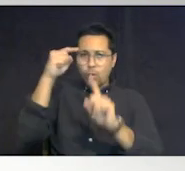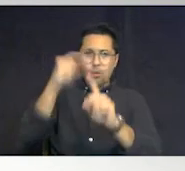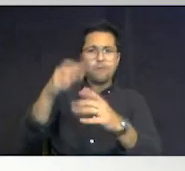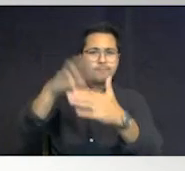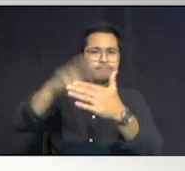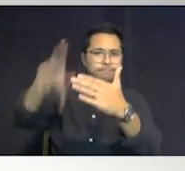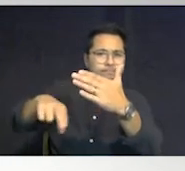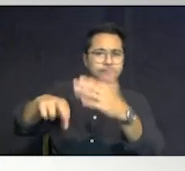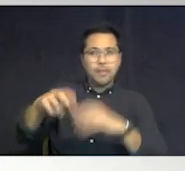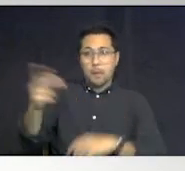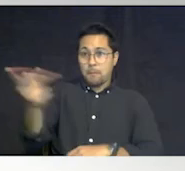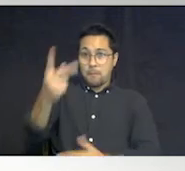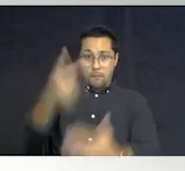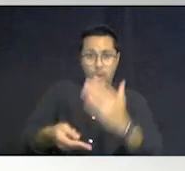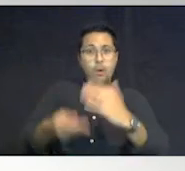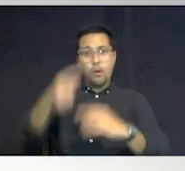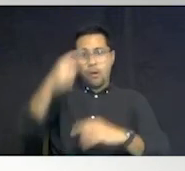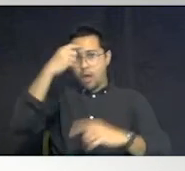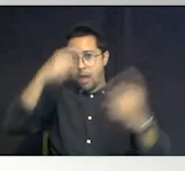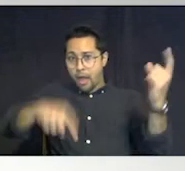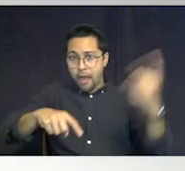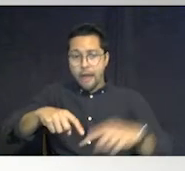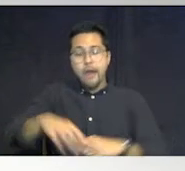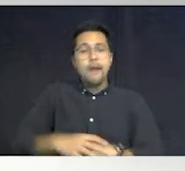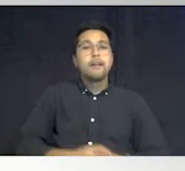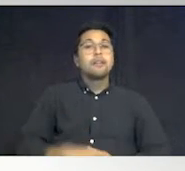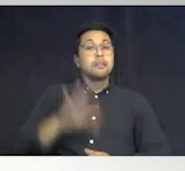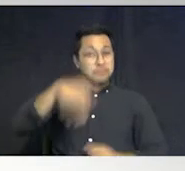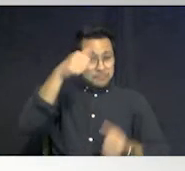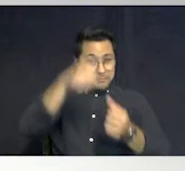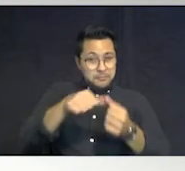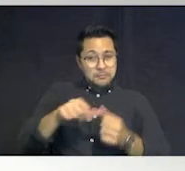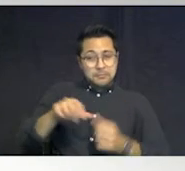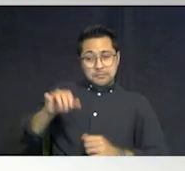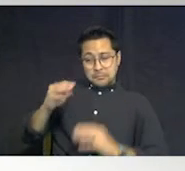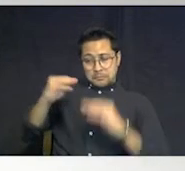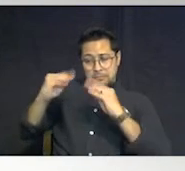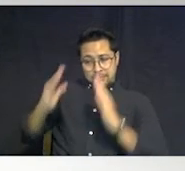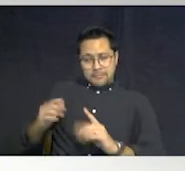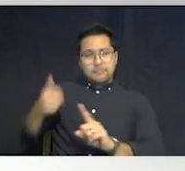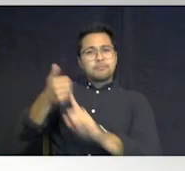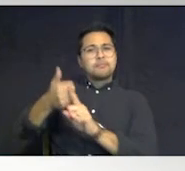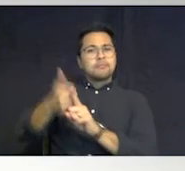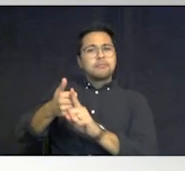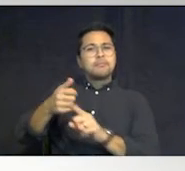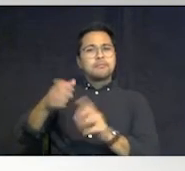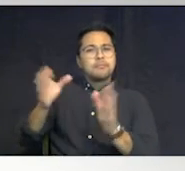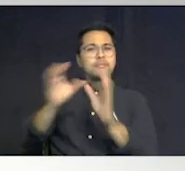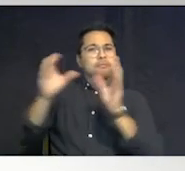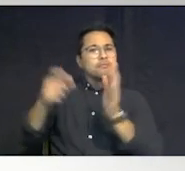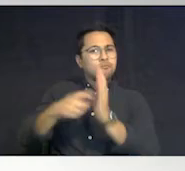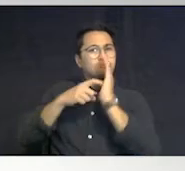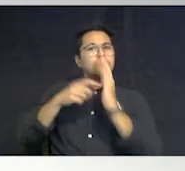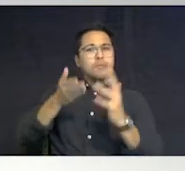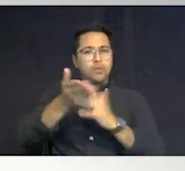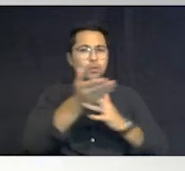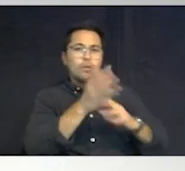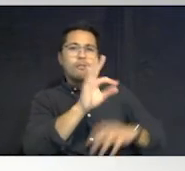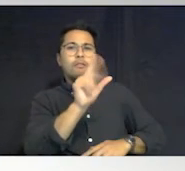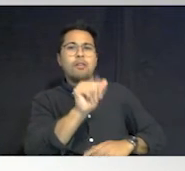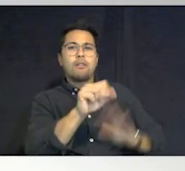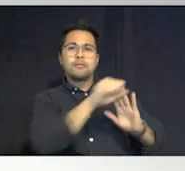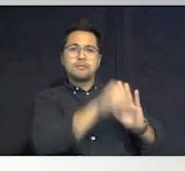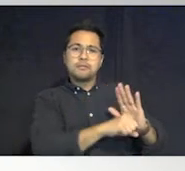agreeable to both parties. Please note that IDEA mediators must currently be certified through the Florida State Courts.